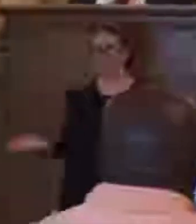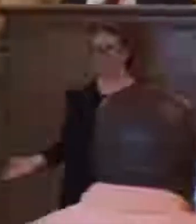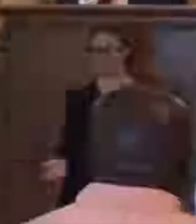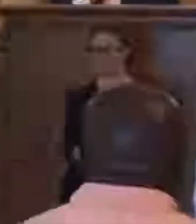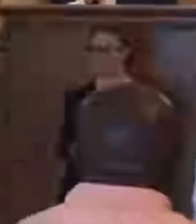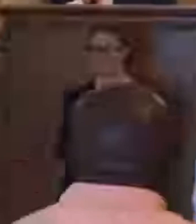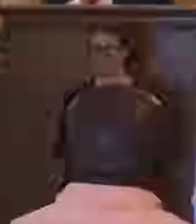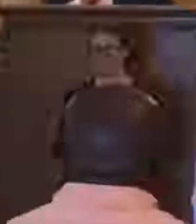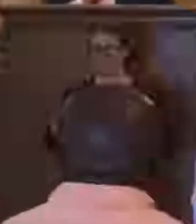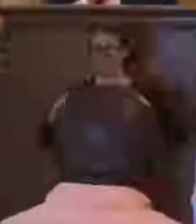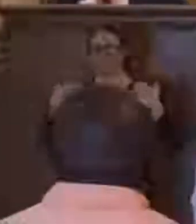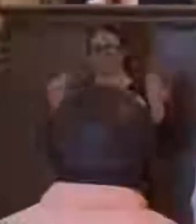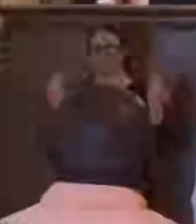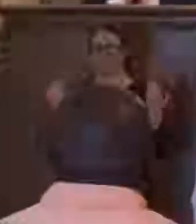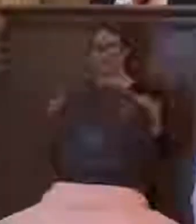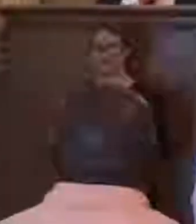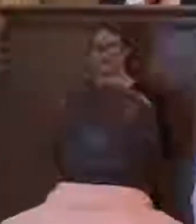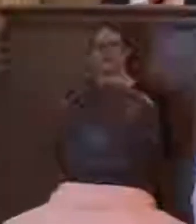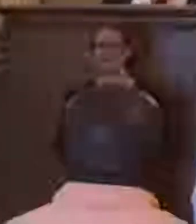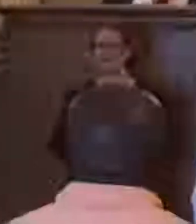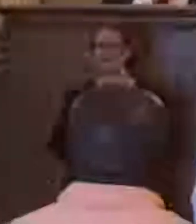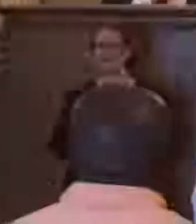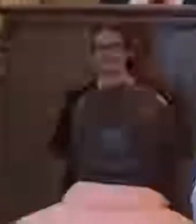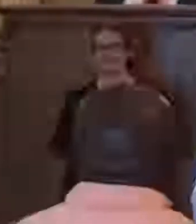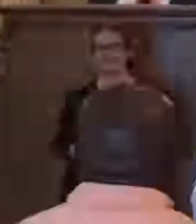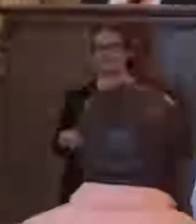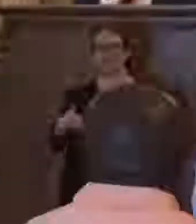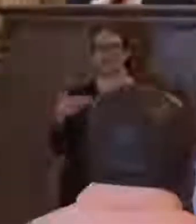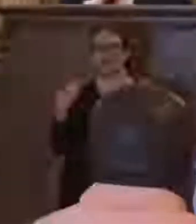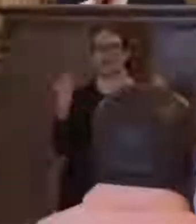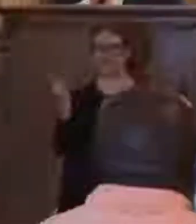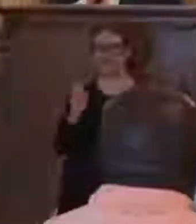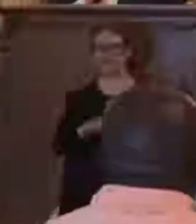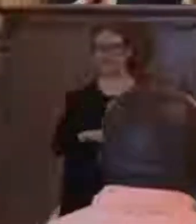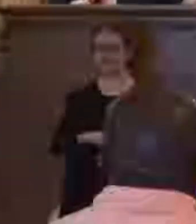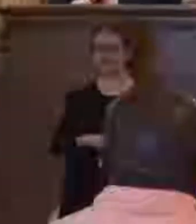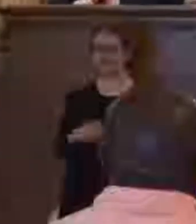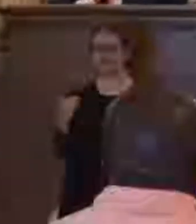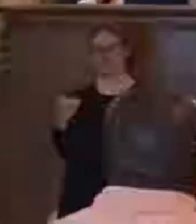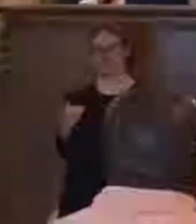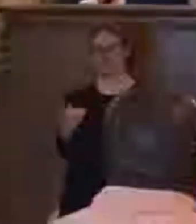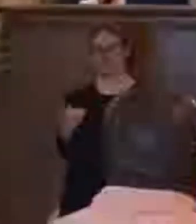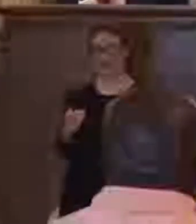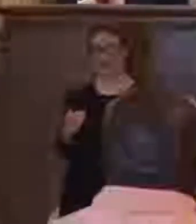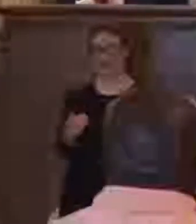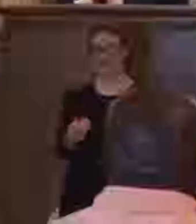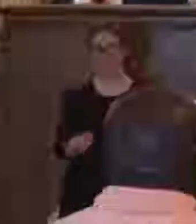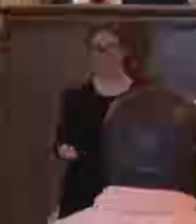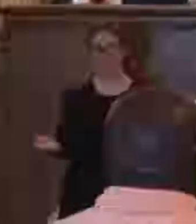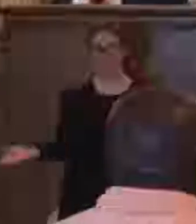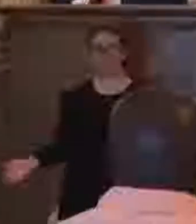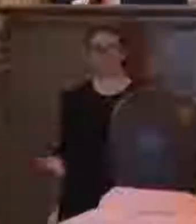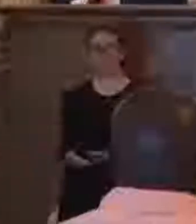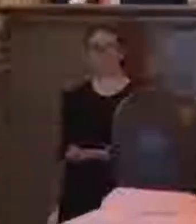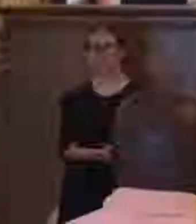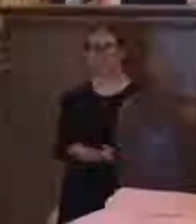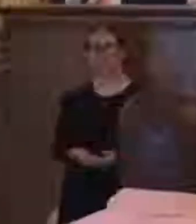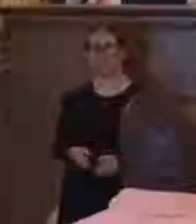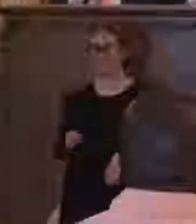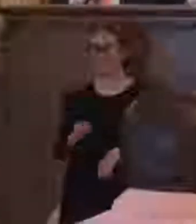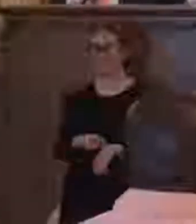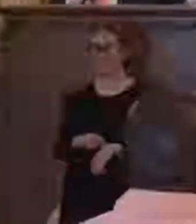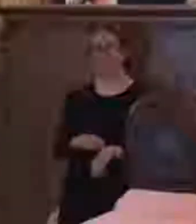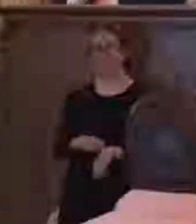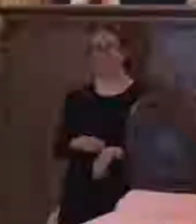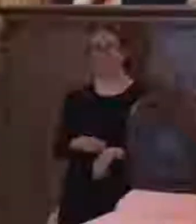It's been such a joy. And we're so glad for the time that we've had to spend with the church and have the